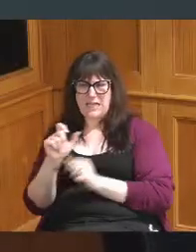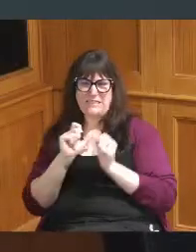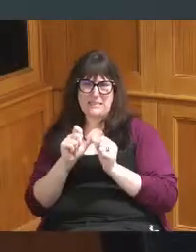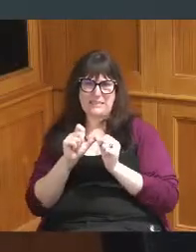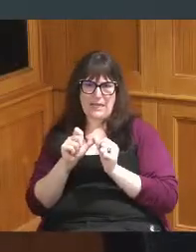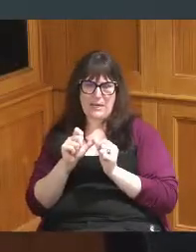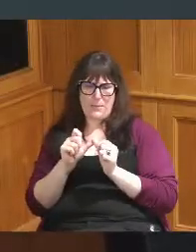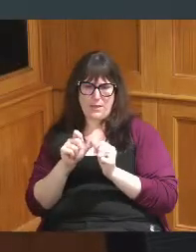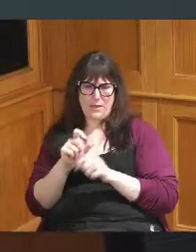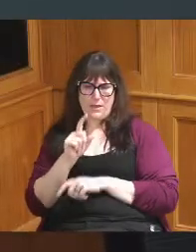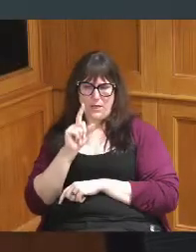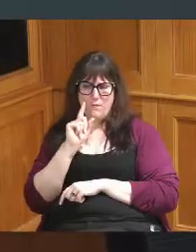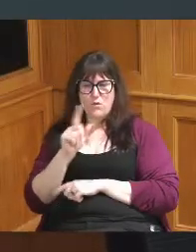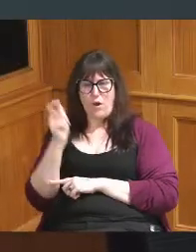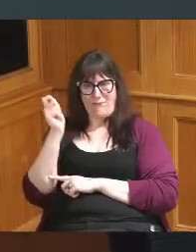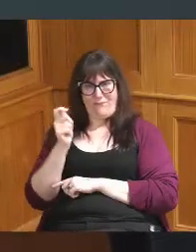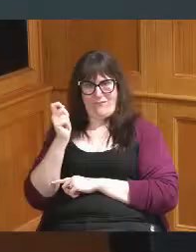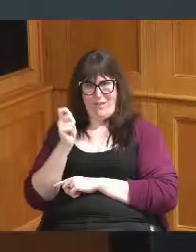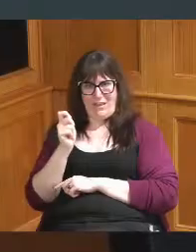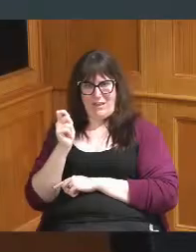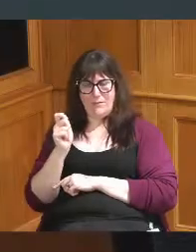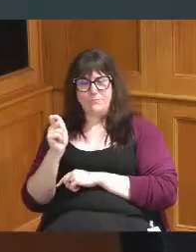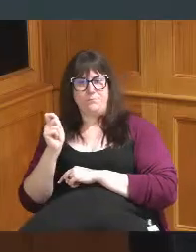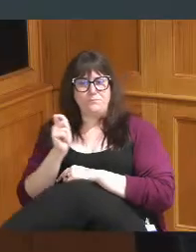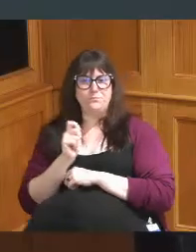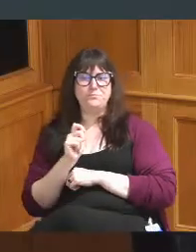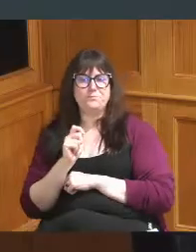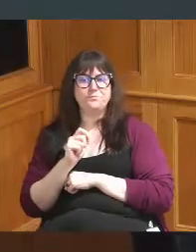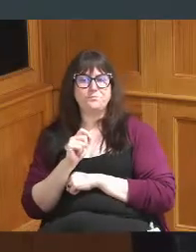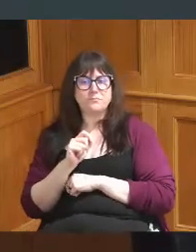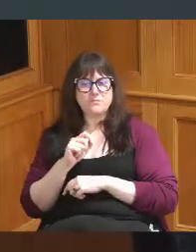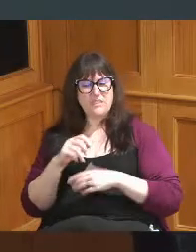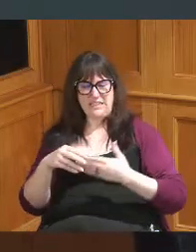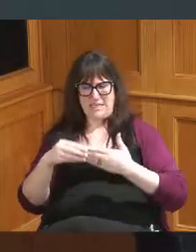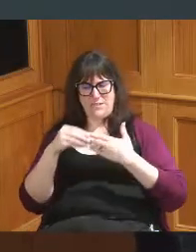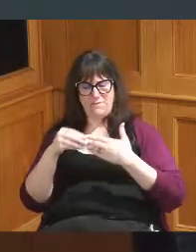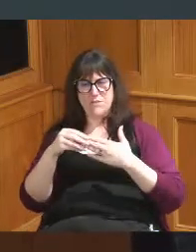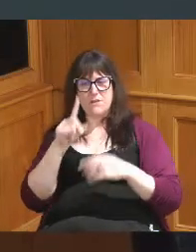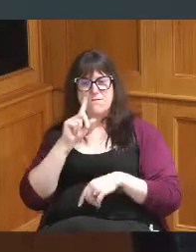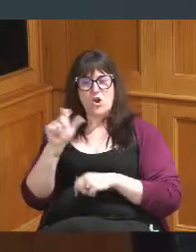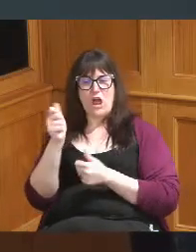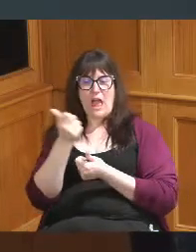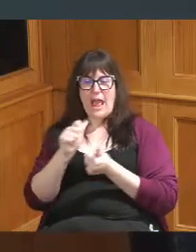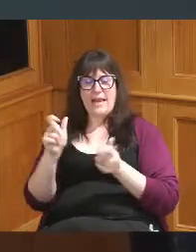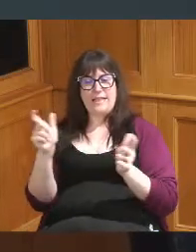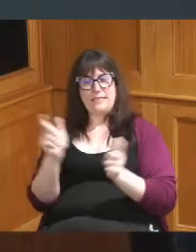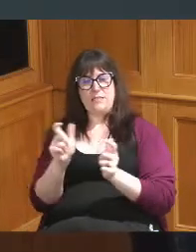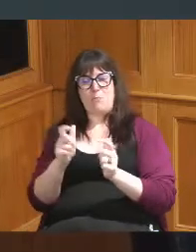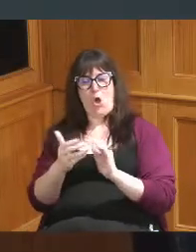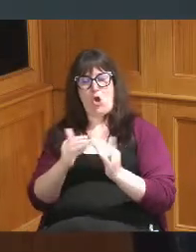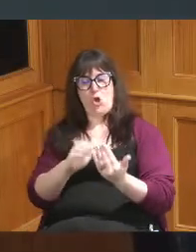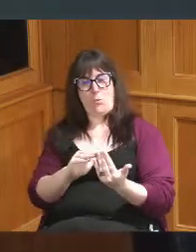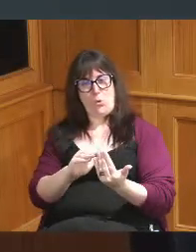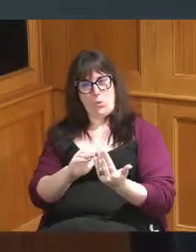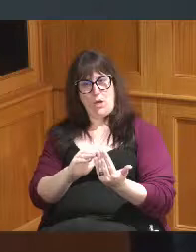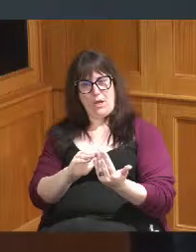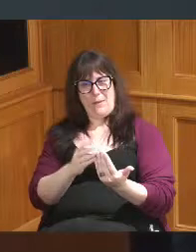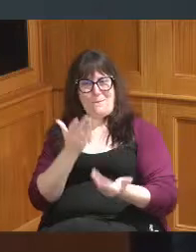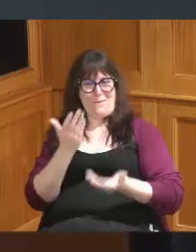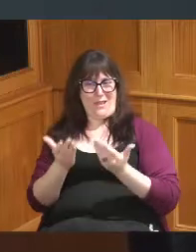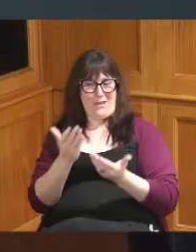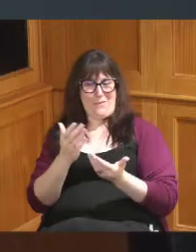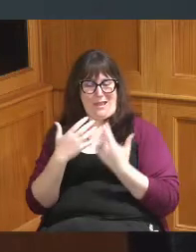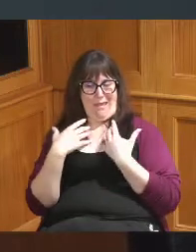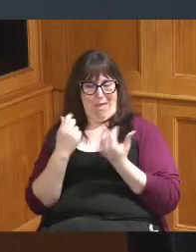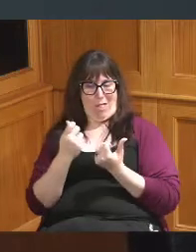sustainability would be on a fee basis. Will there be any flexibility of any small community